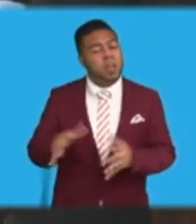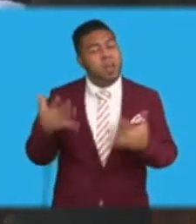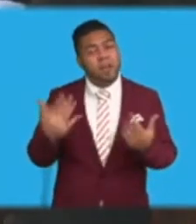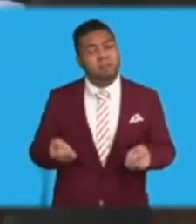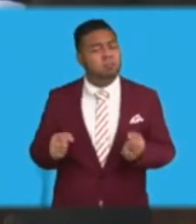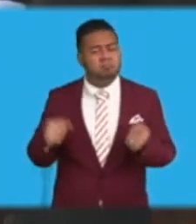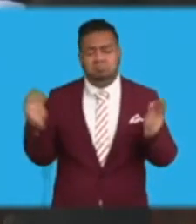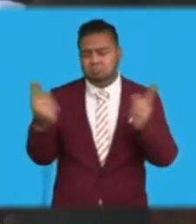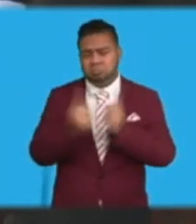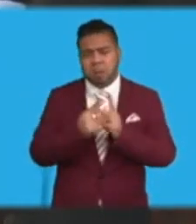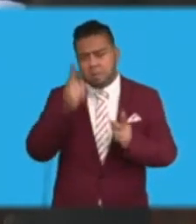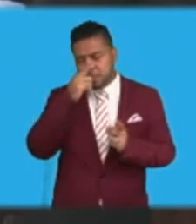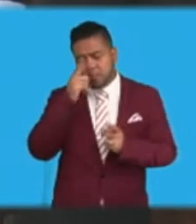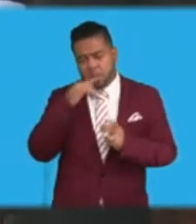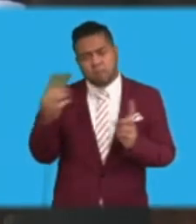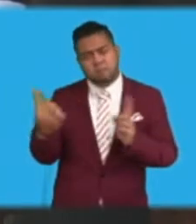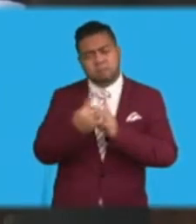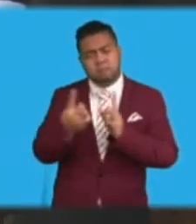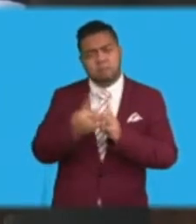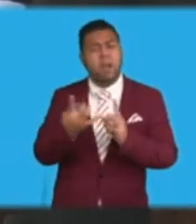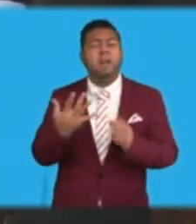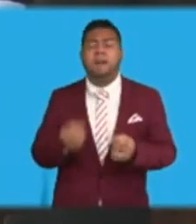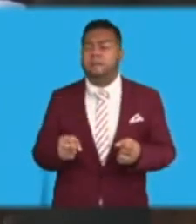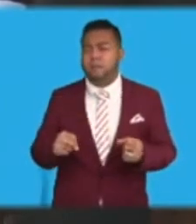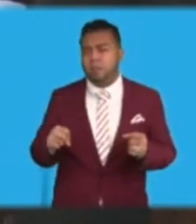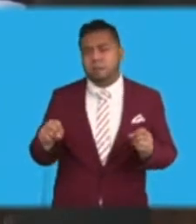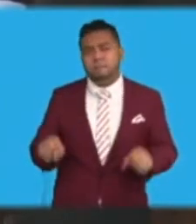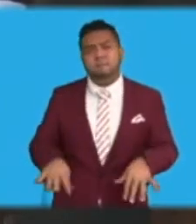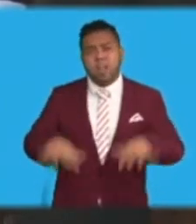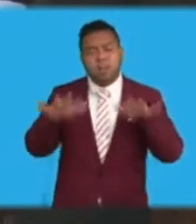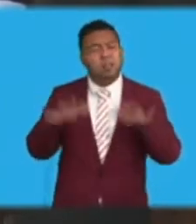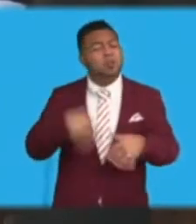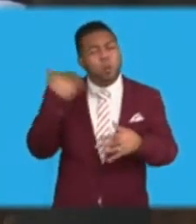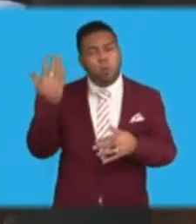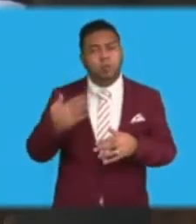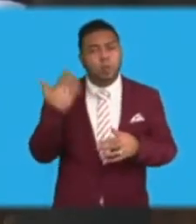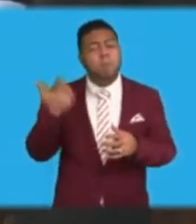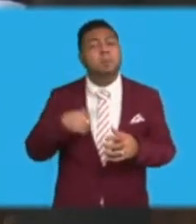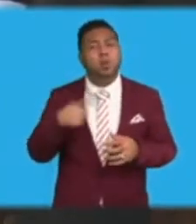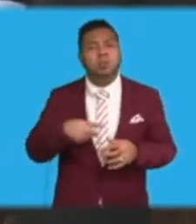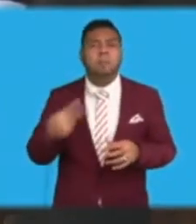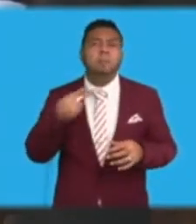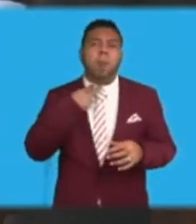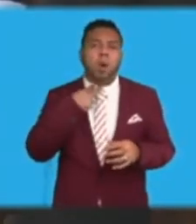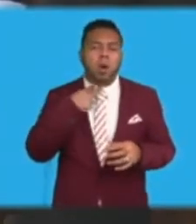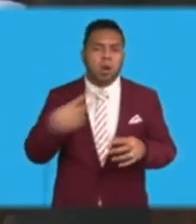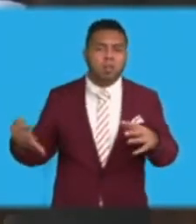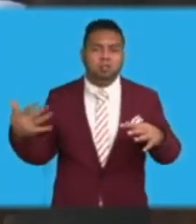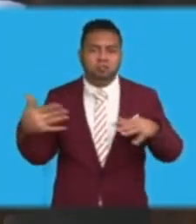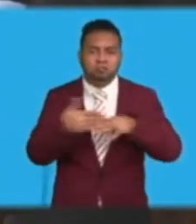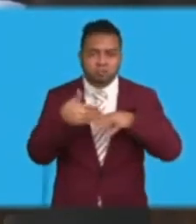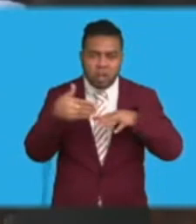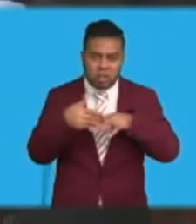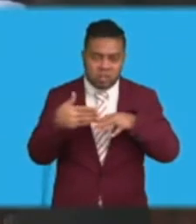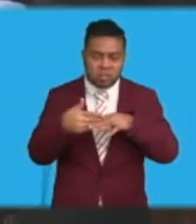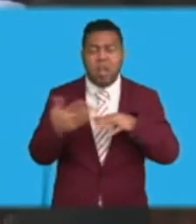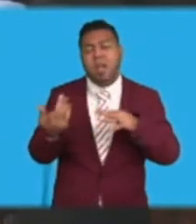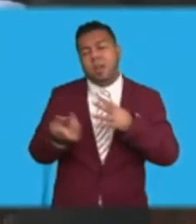flooding caused mainly by poor drainage, undersized drains and blocked drains caused by debris or dumped